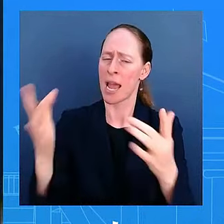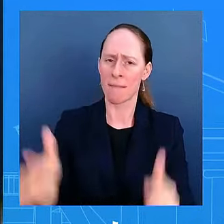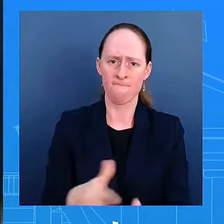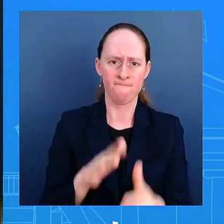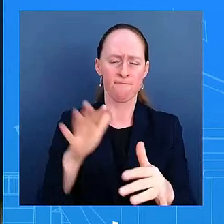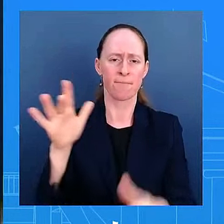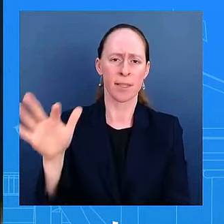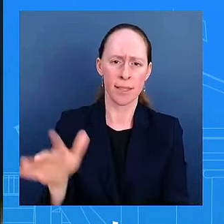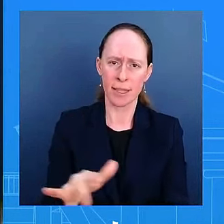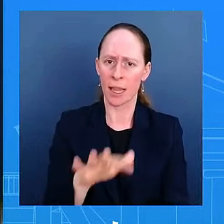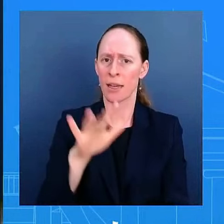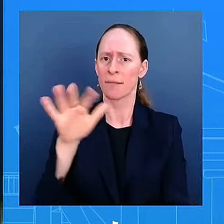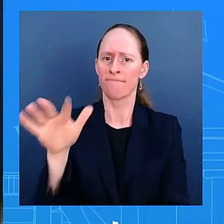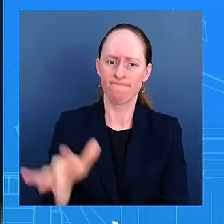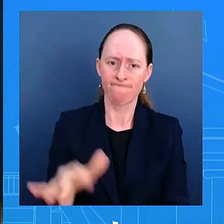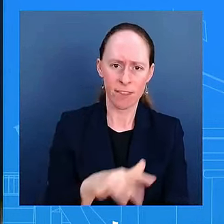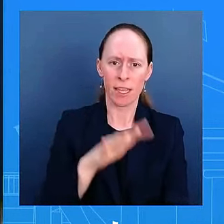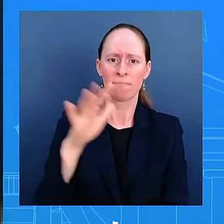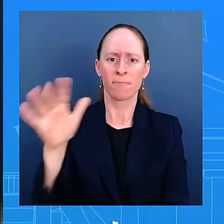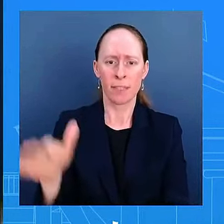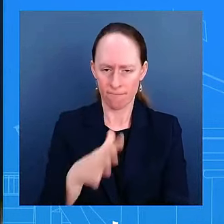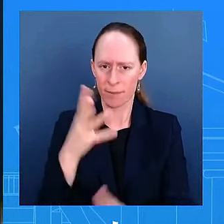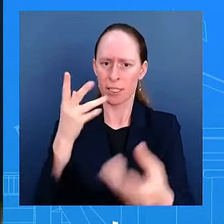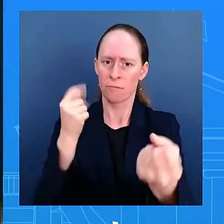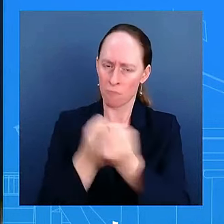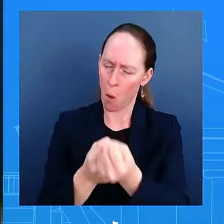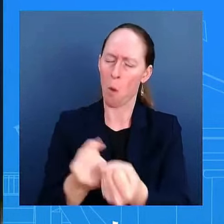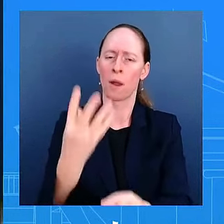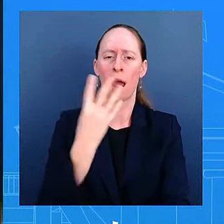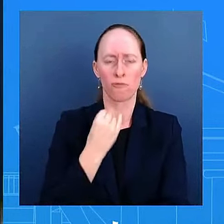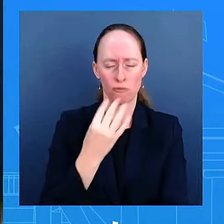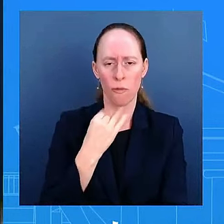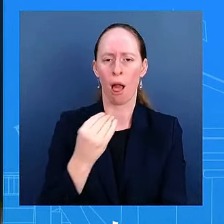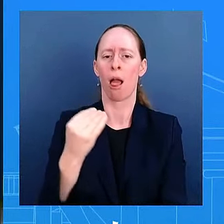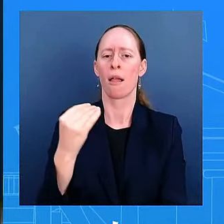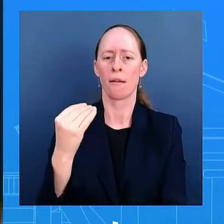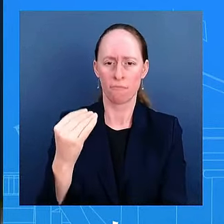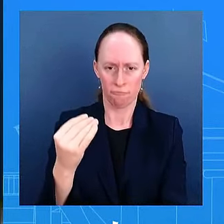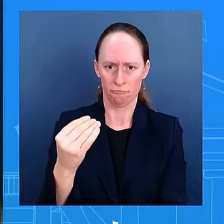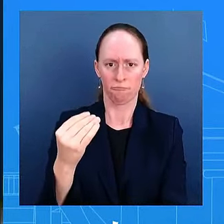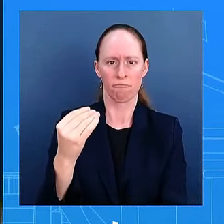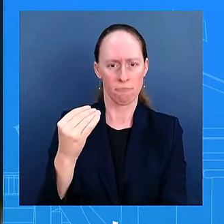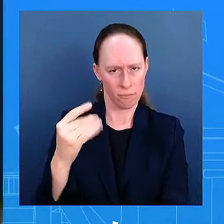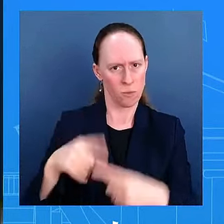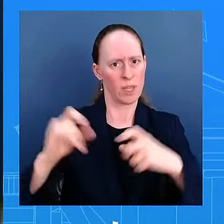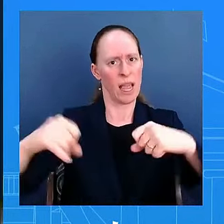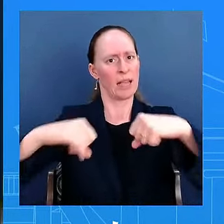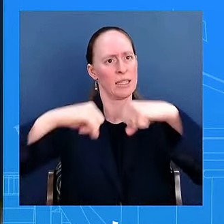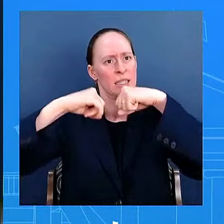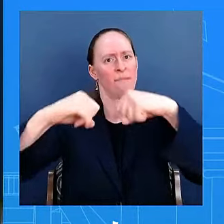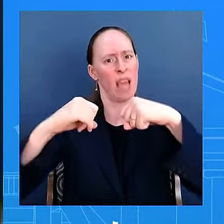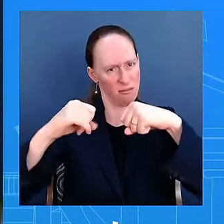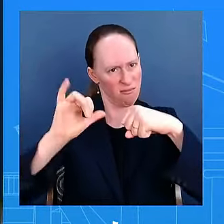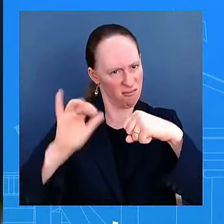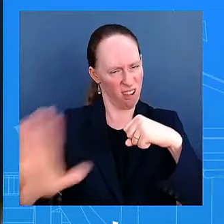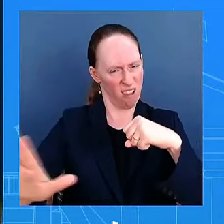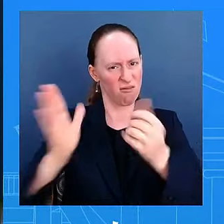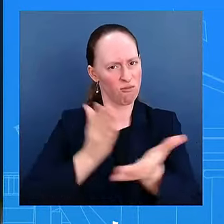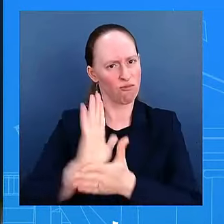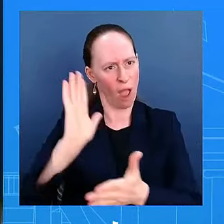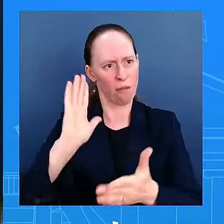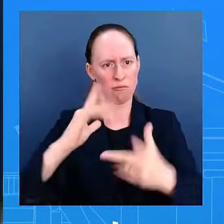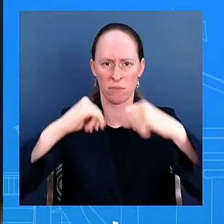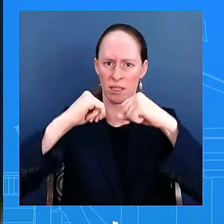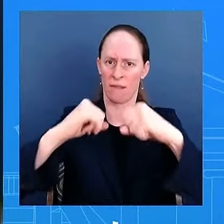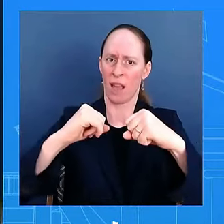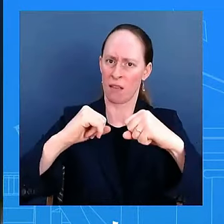We believe and support and certainly support Israel's right to defend itself, and certainly Israel's security continues to be